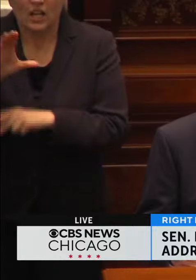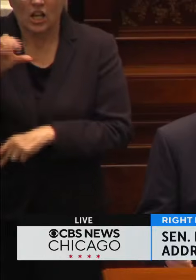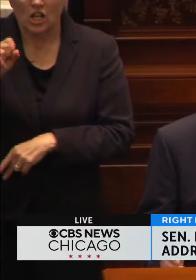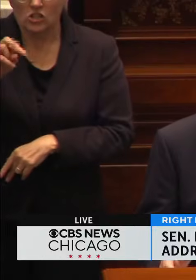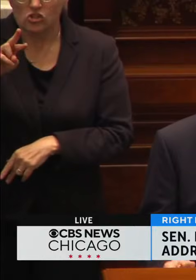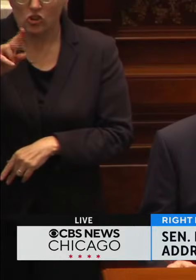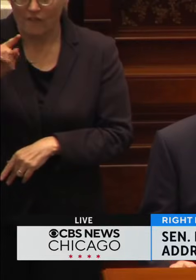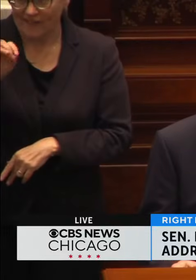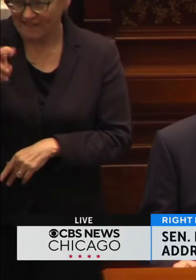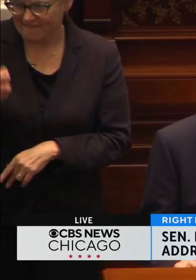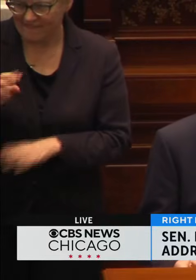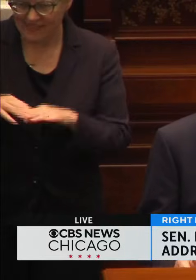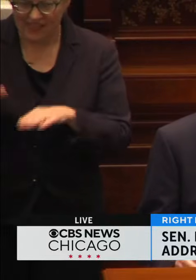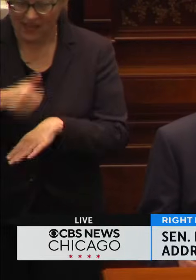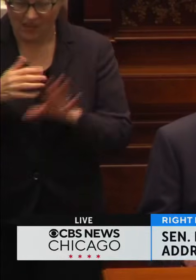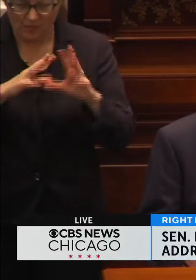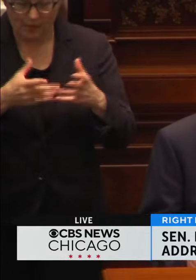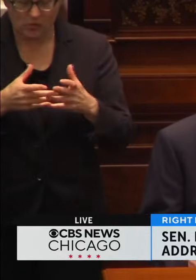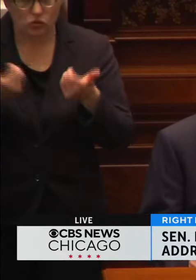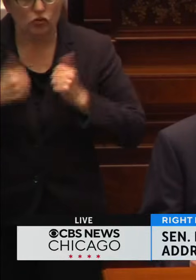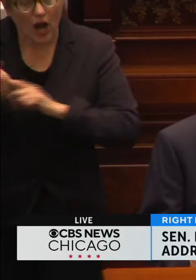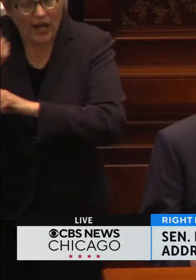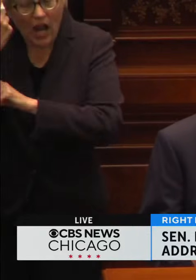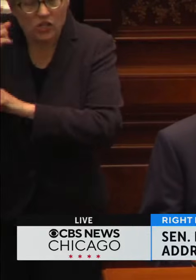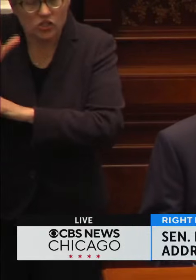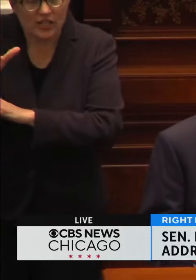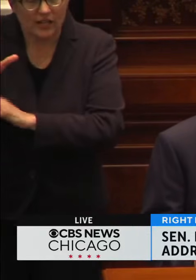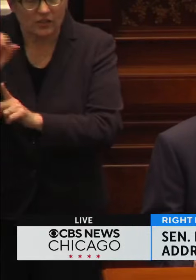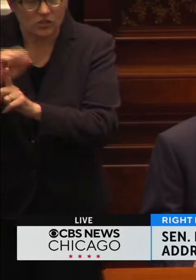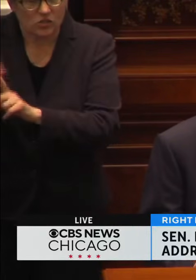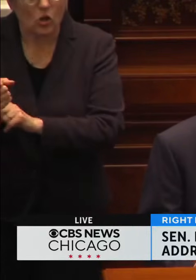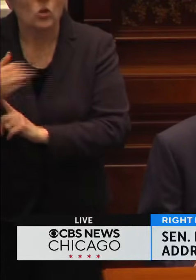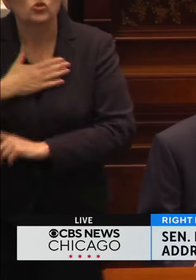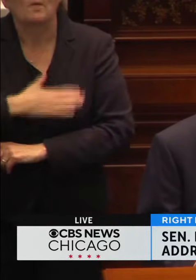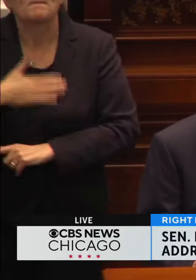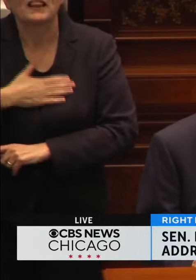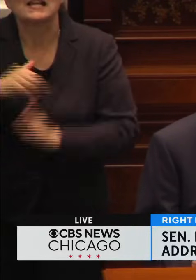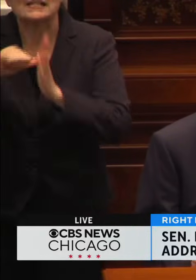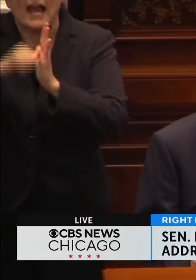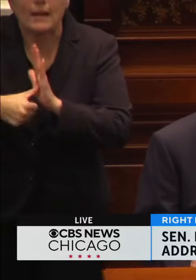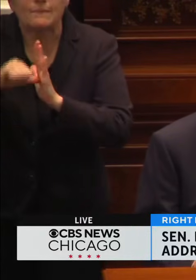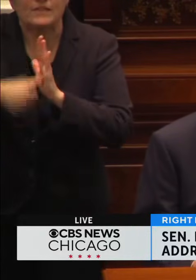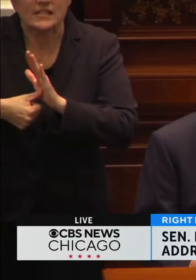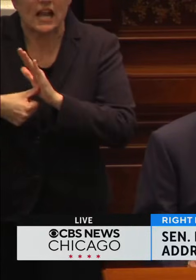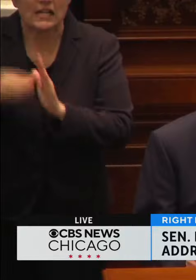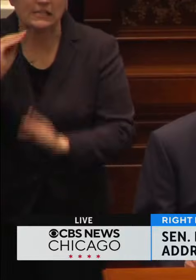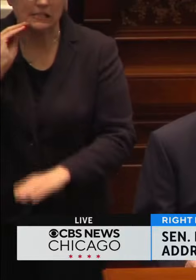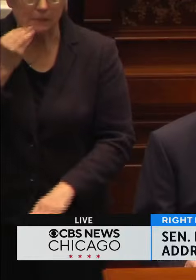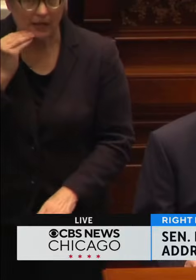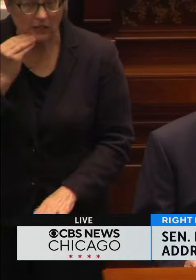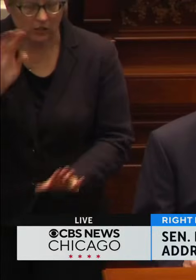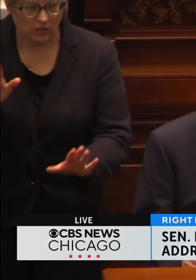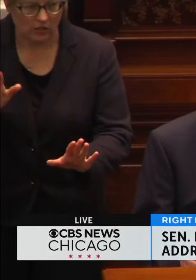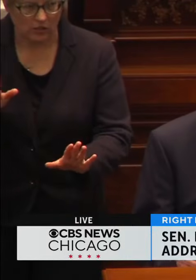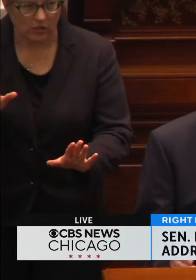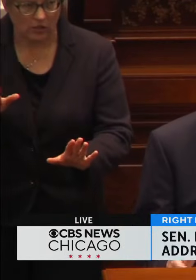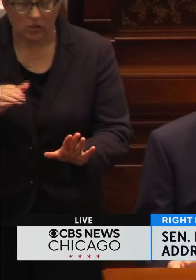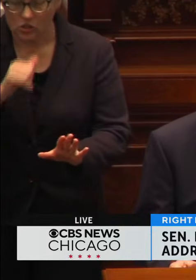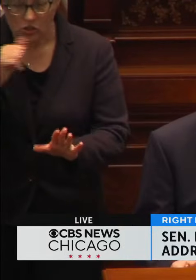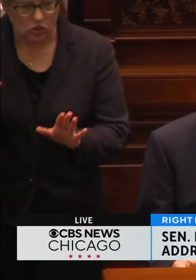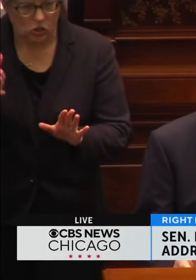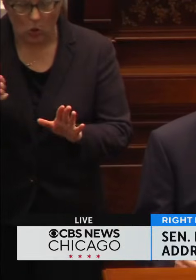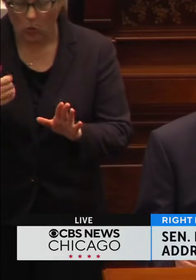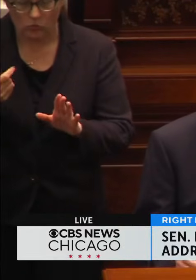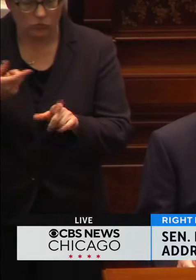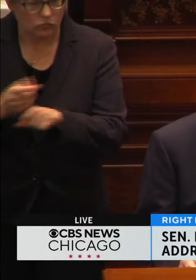their economic situation. So please lay off of tobacco. Don't do anything that could anger the people who are growing